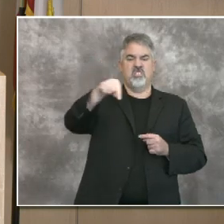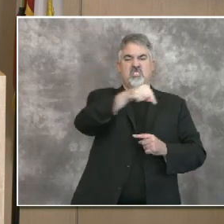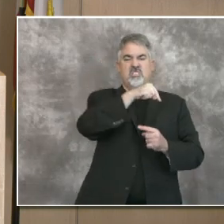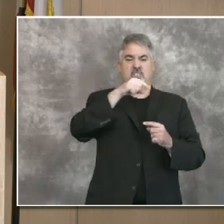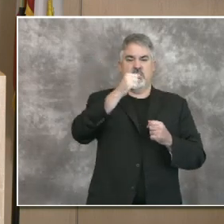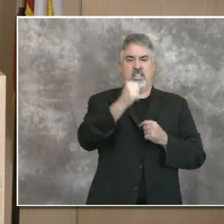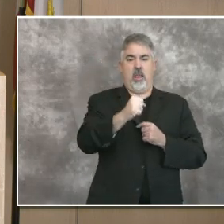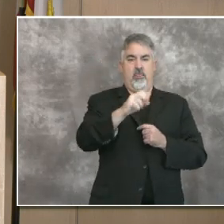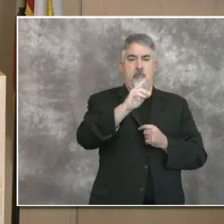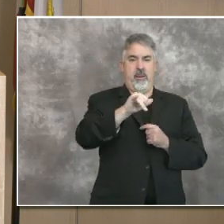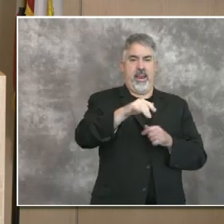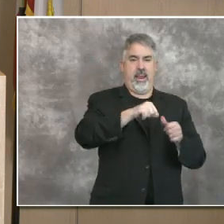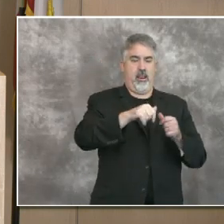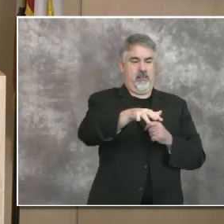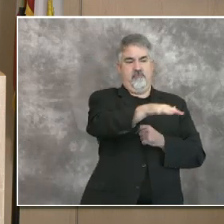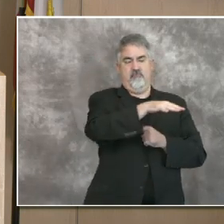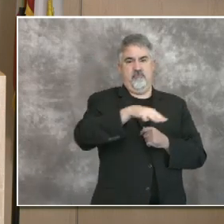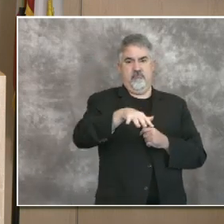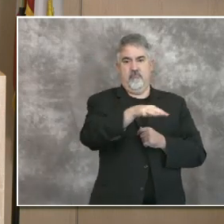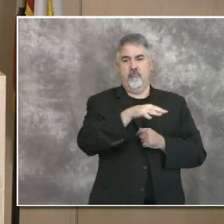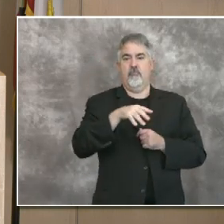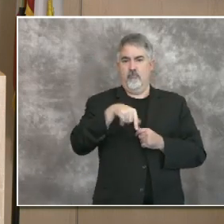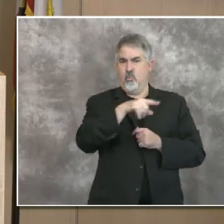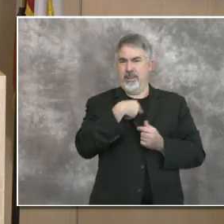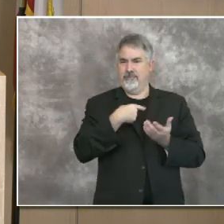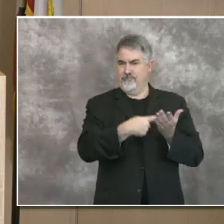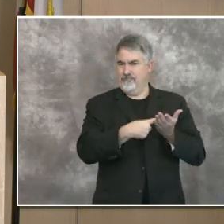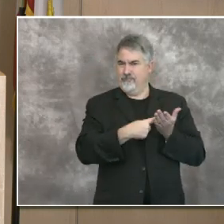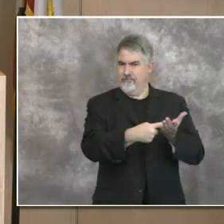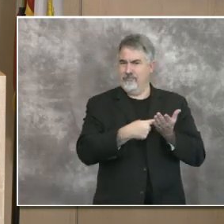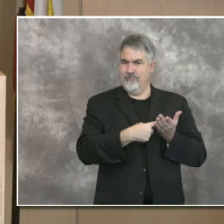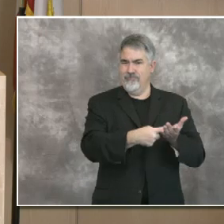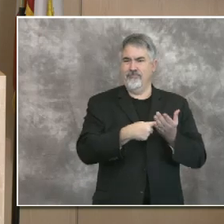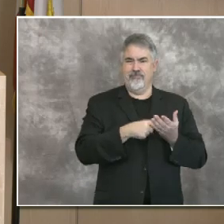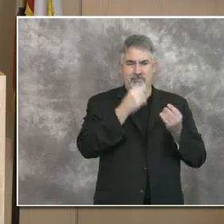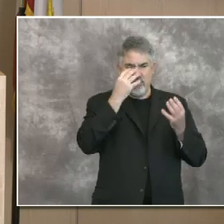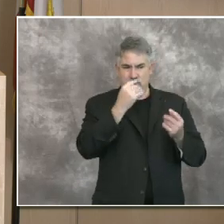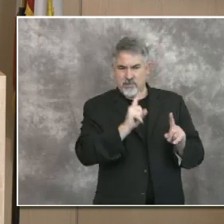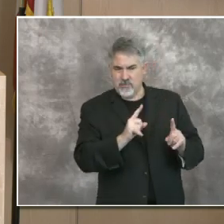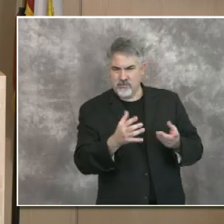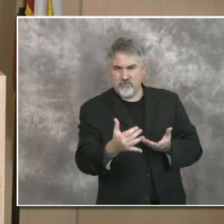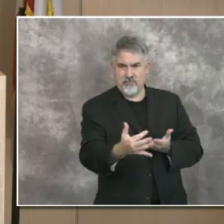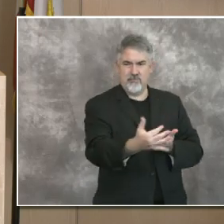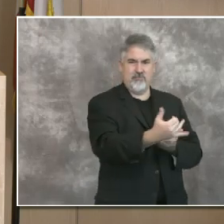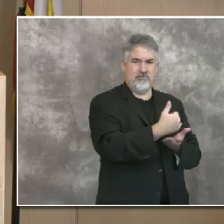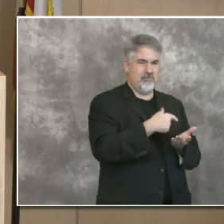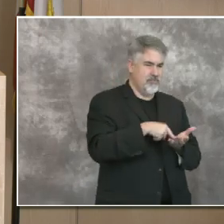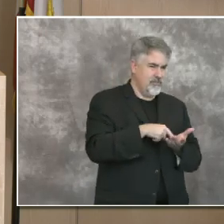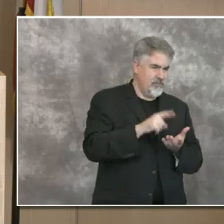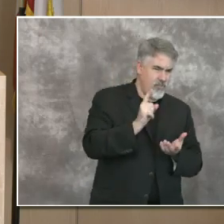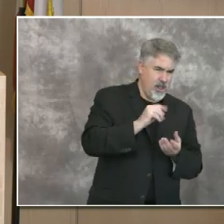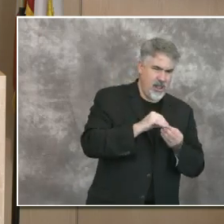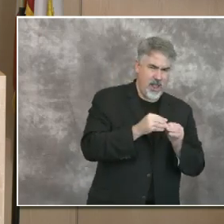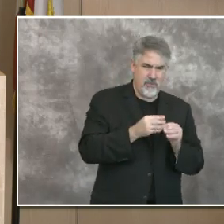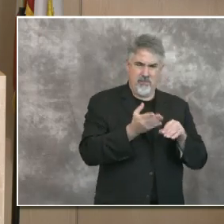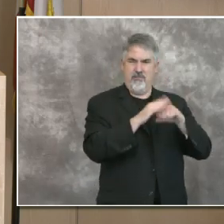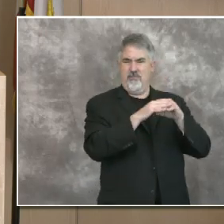we shared what the available data is. And the available data is that if we look